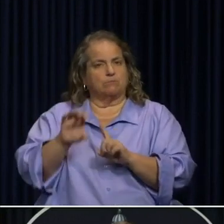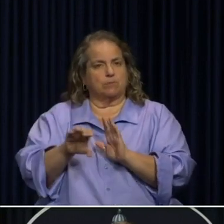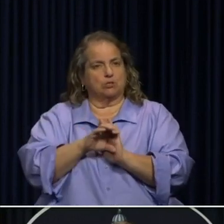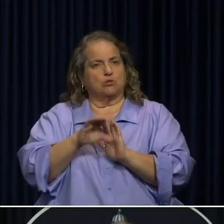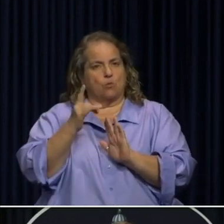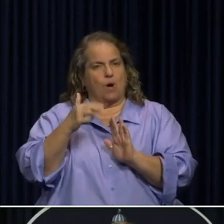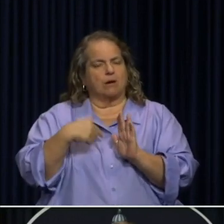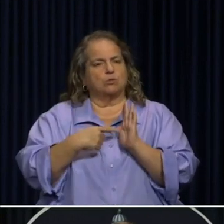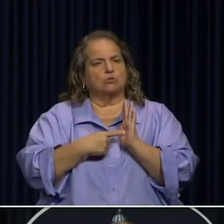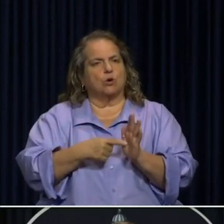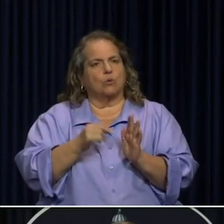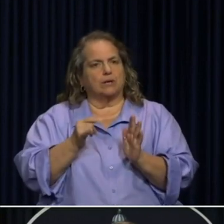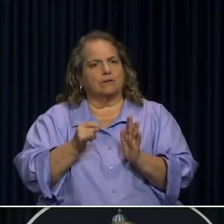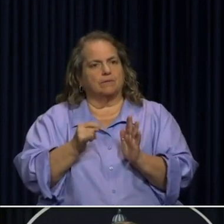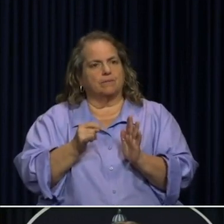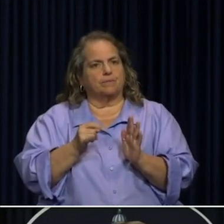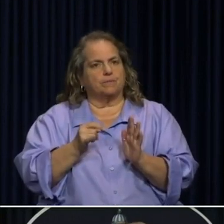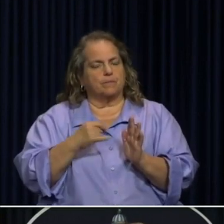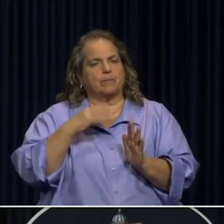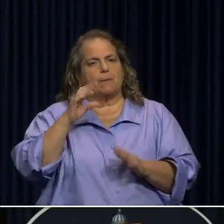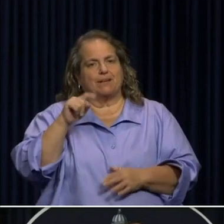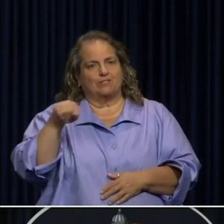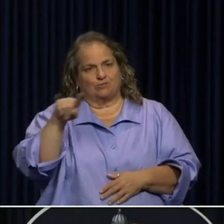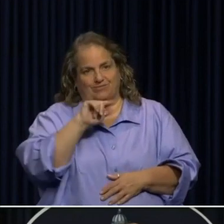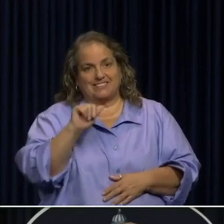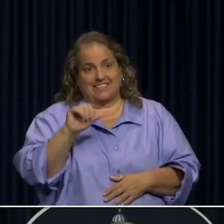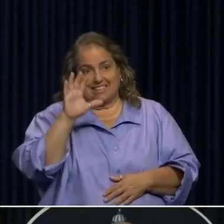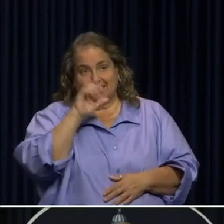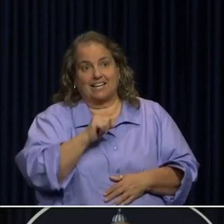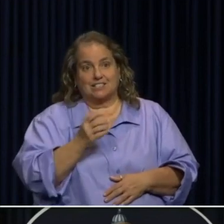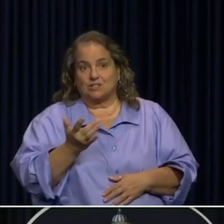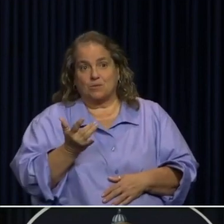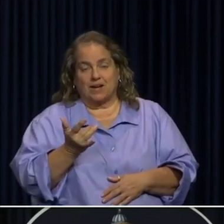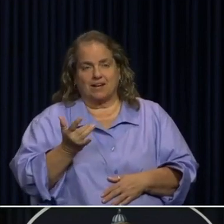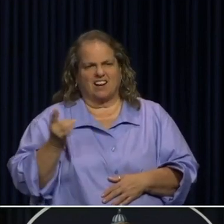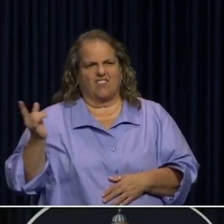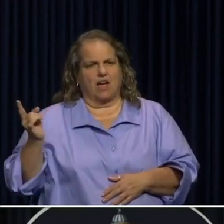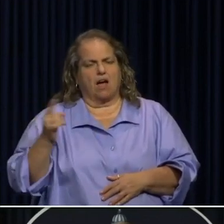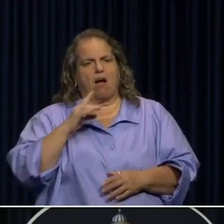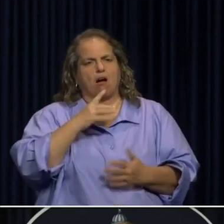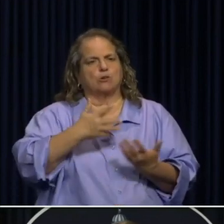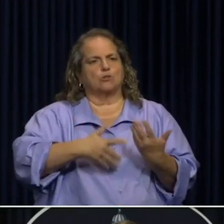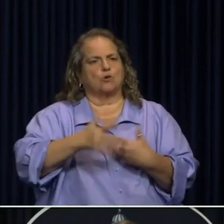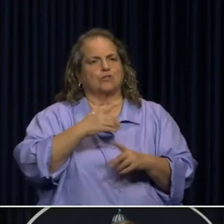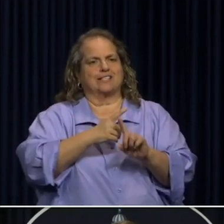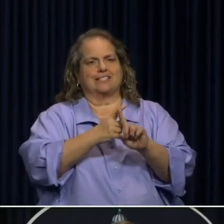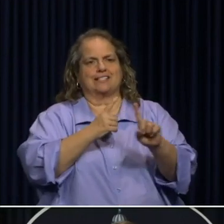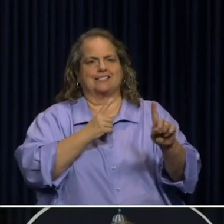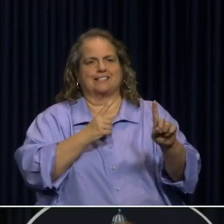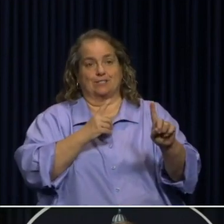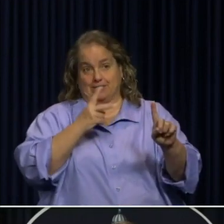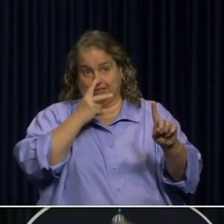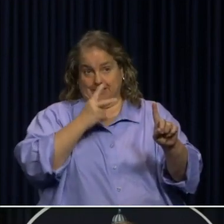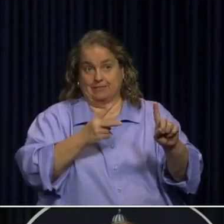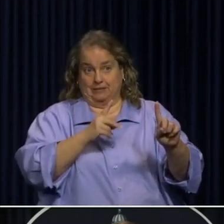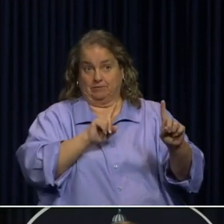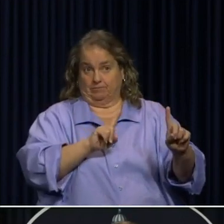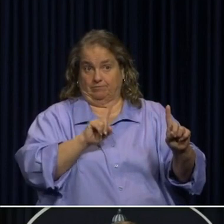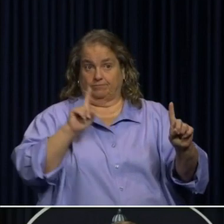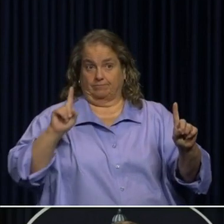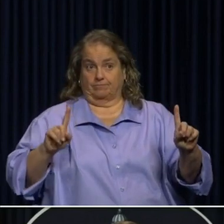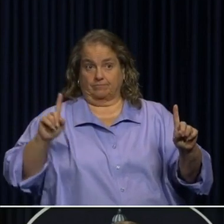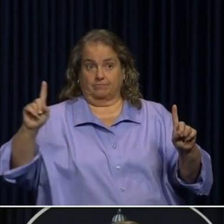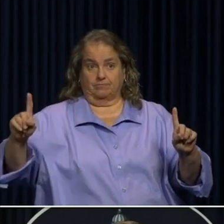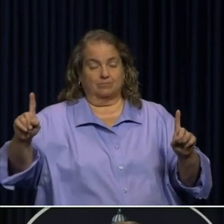it. And I bet everybody else out there can guess. It's that they are socially distanced. All